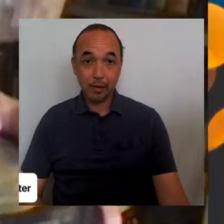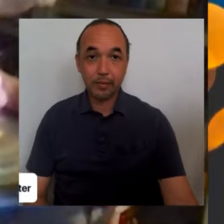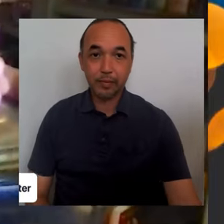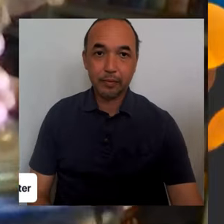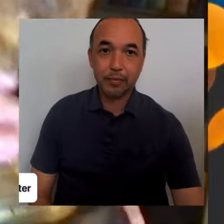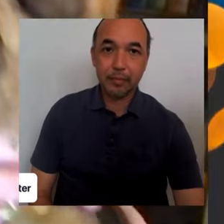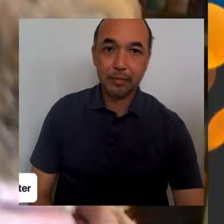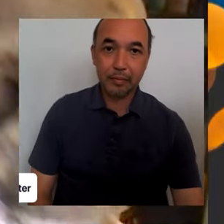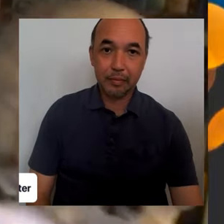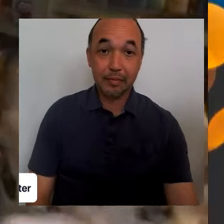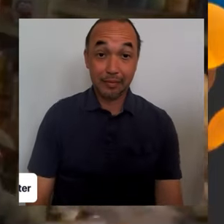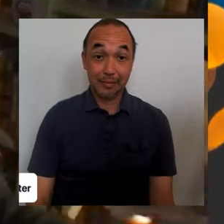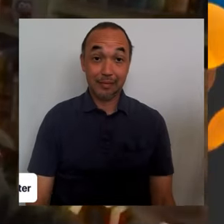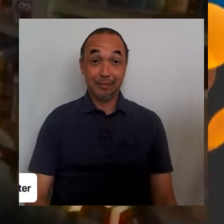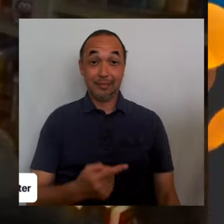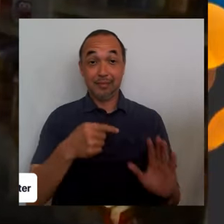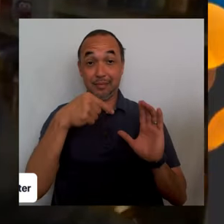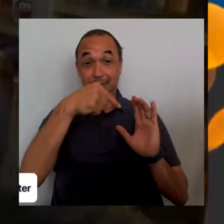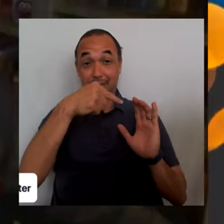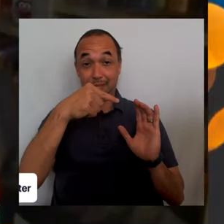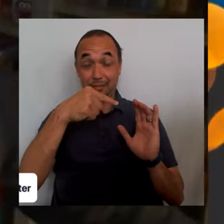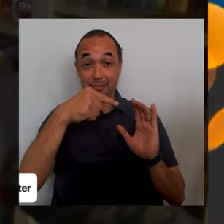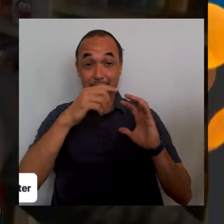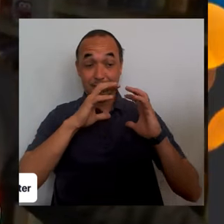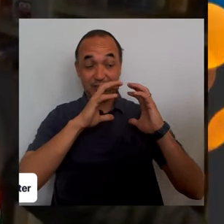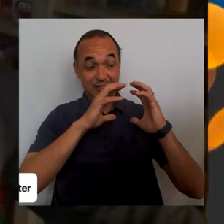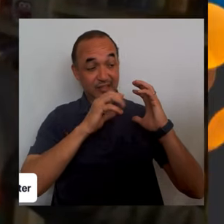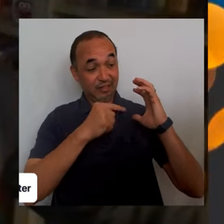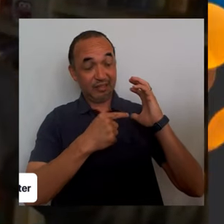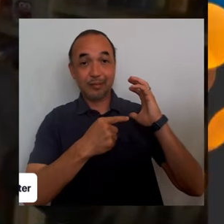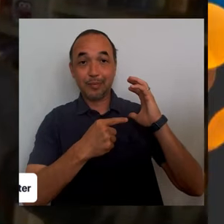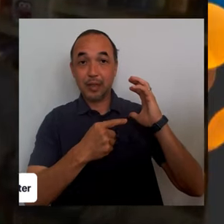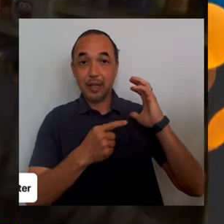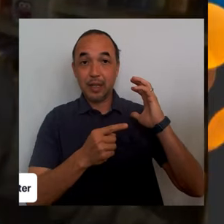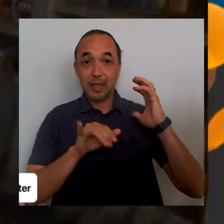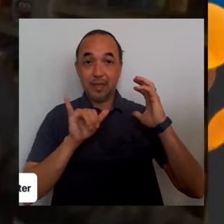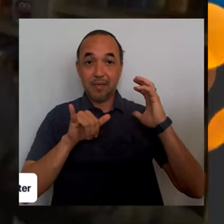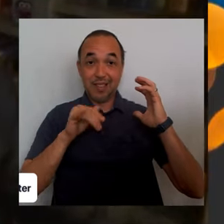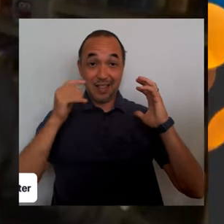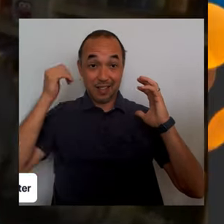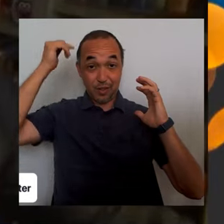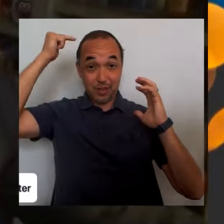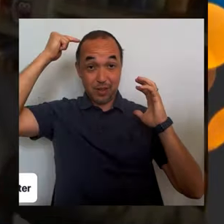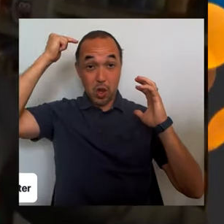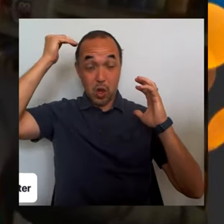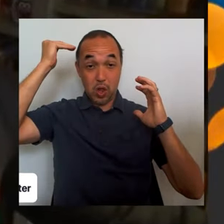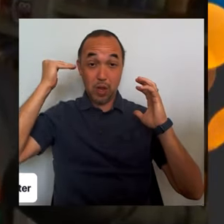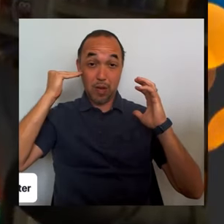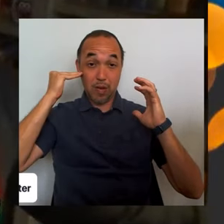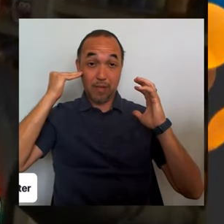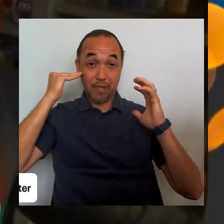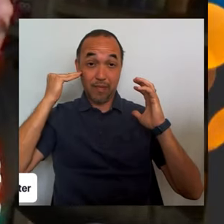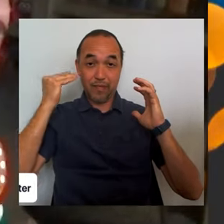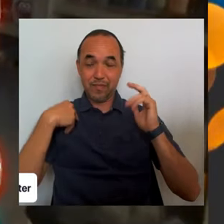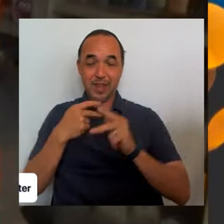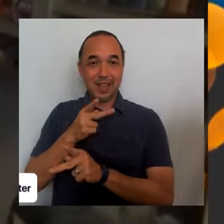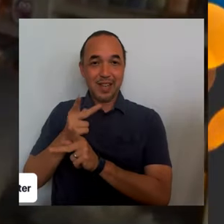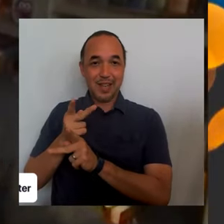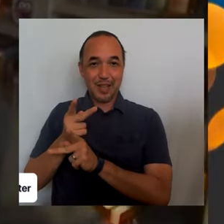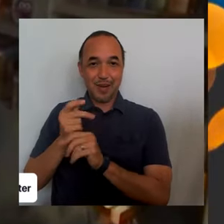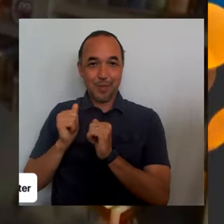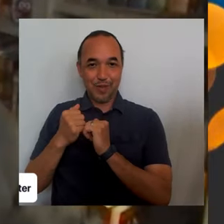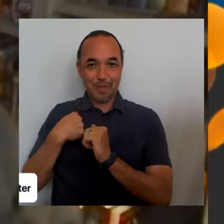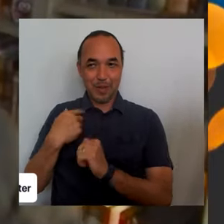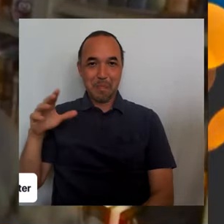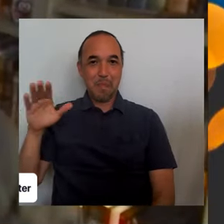this here, right? I acquired this as a skull here, and I do keep it on the desk here next to me. But in any